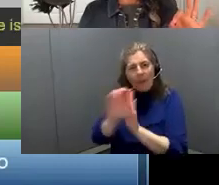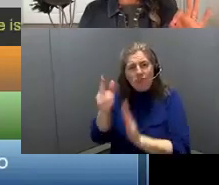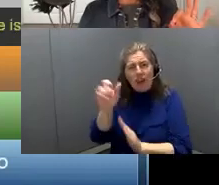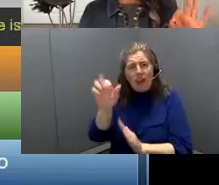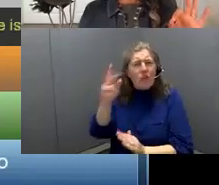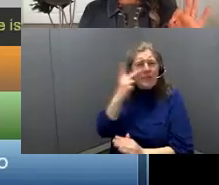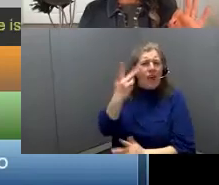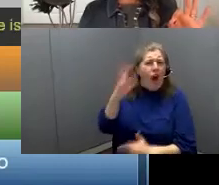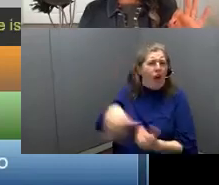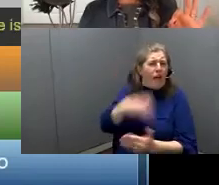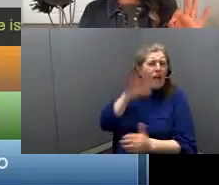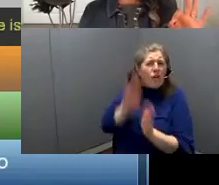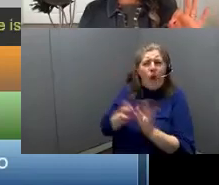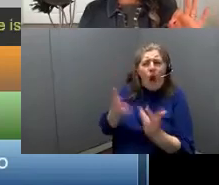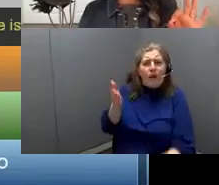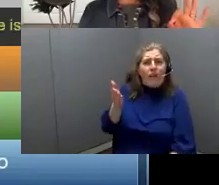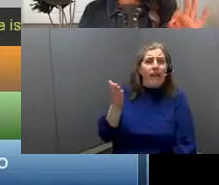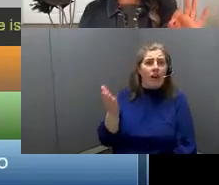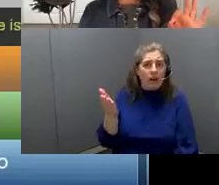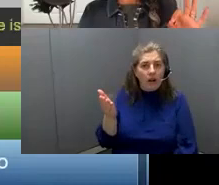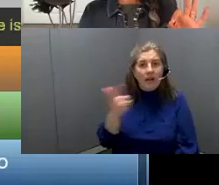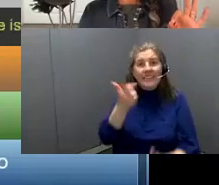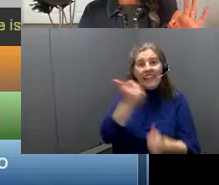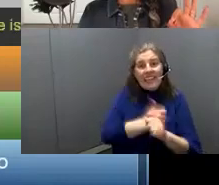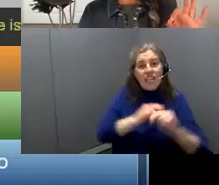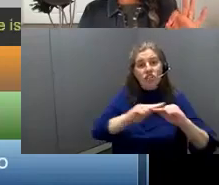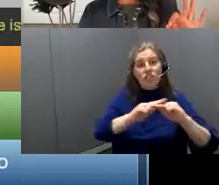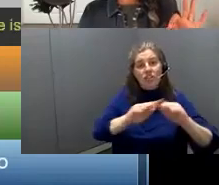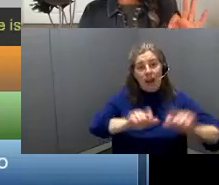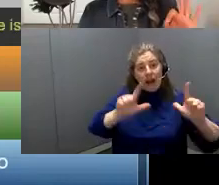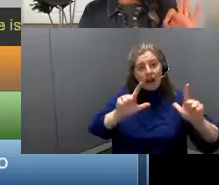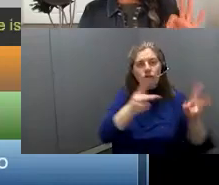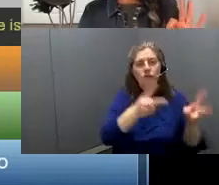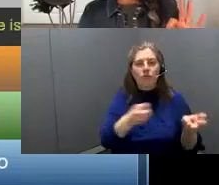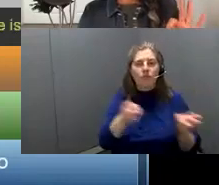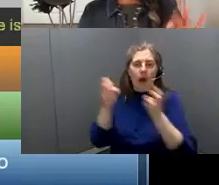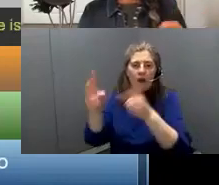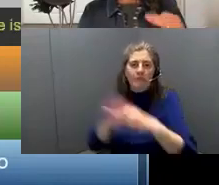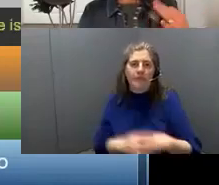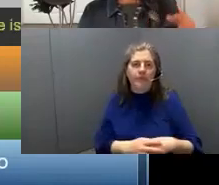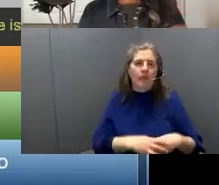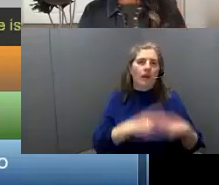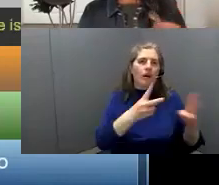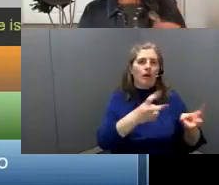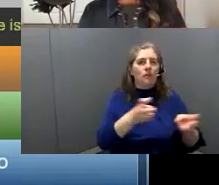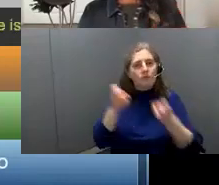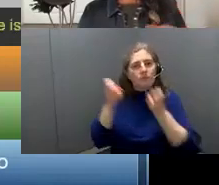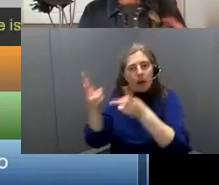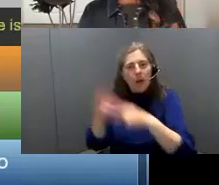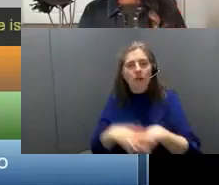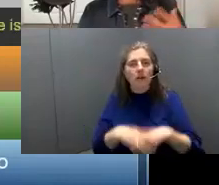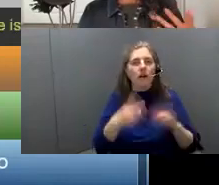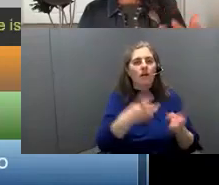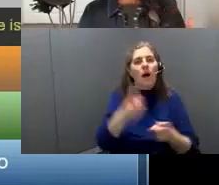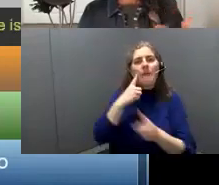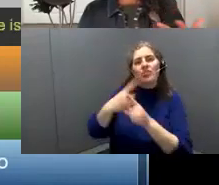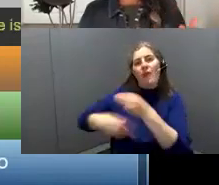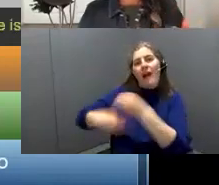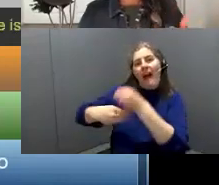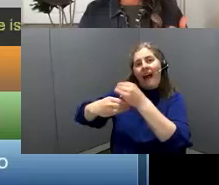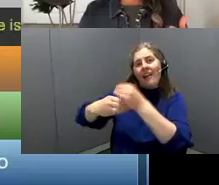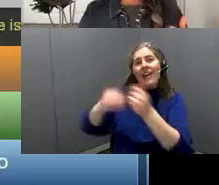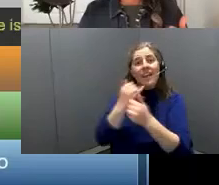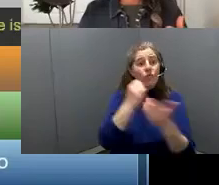already because you have to put one frame at a time in there, but you want to build up your image gallery because when you